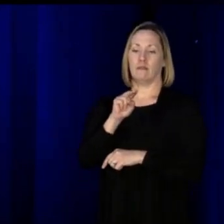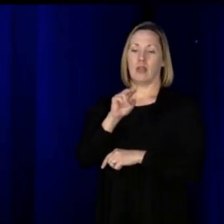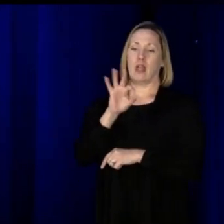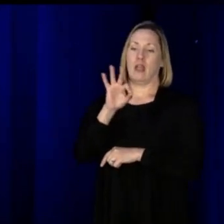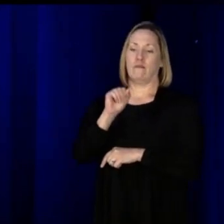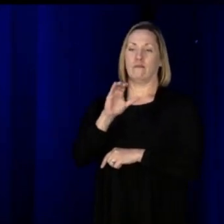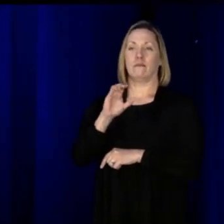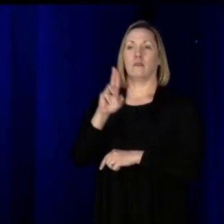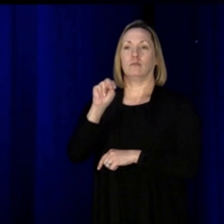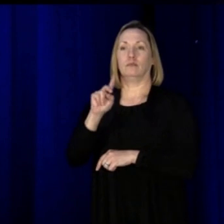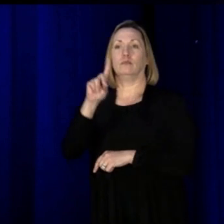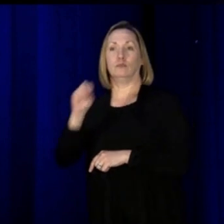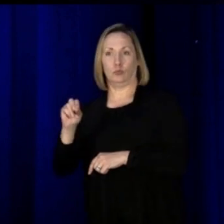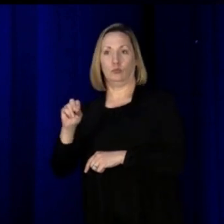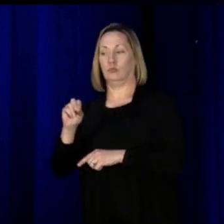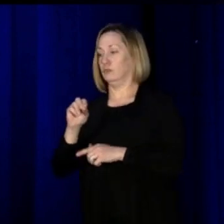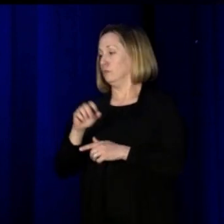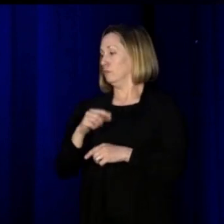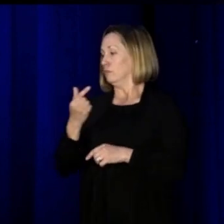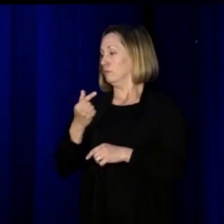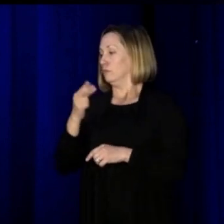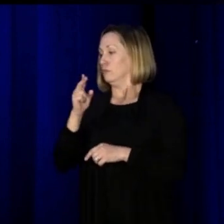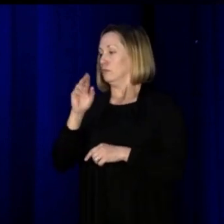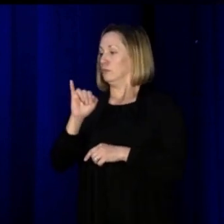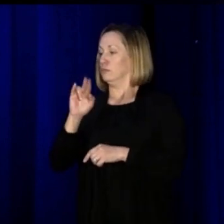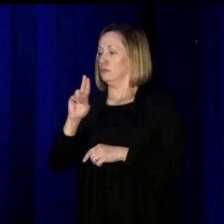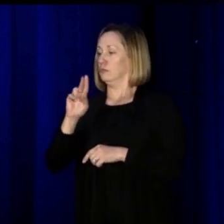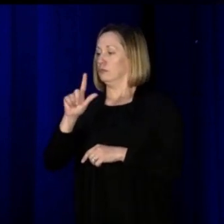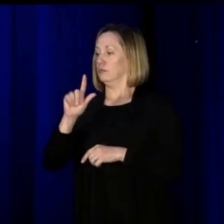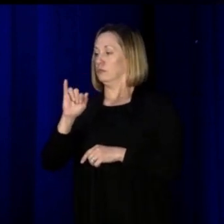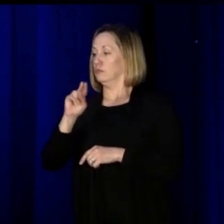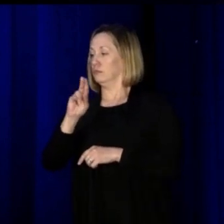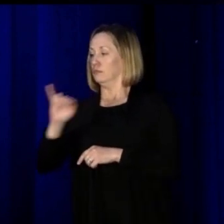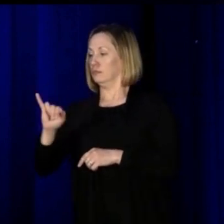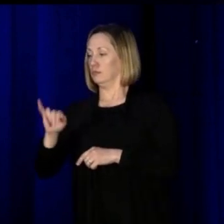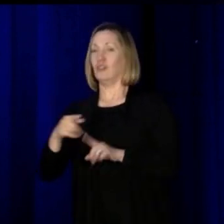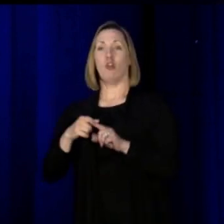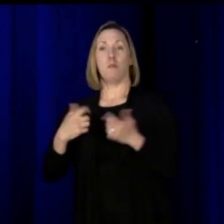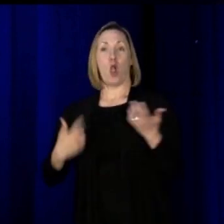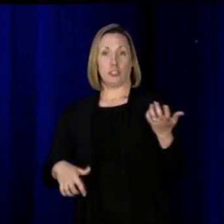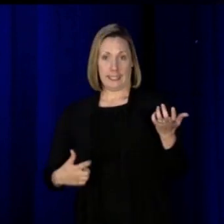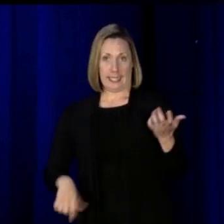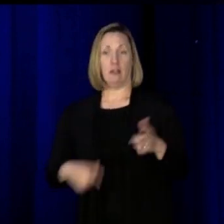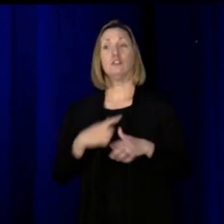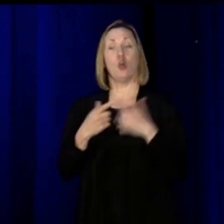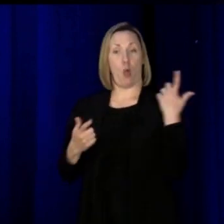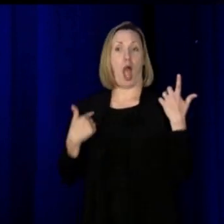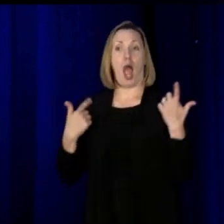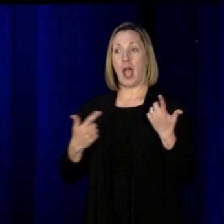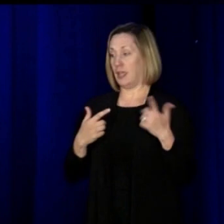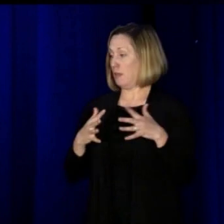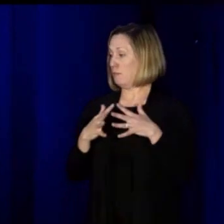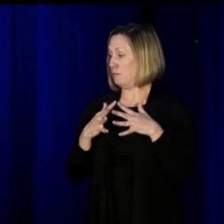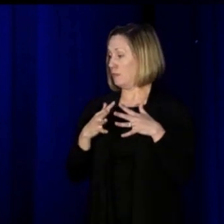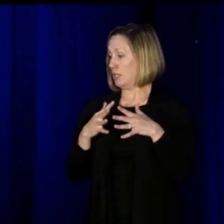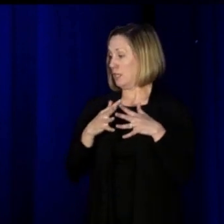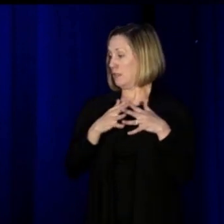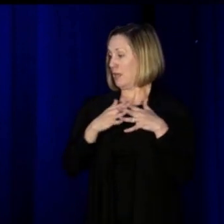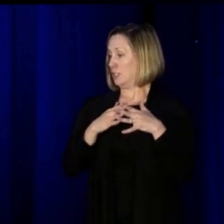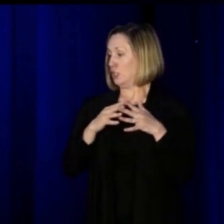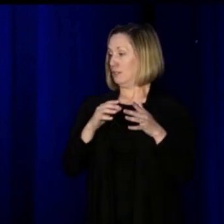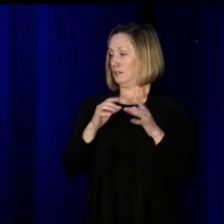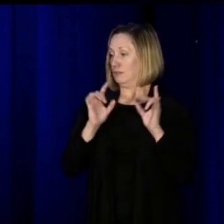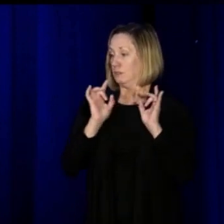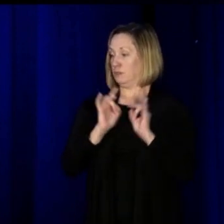Argentina. You can follow me on Twitter, Facundo JSWORLD. I'm a solutions engineer manager at Storyblok. Storyblok is a headless content